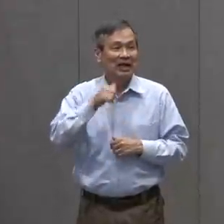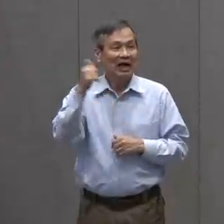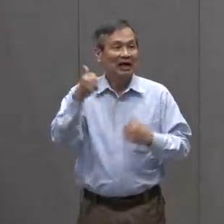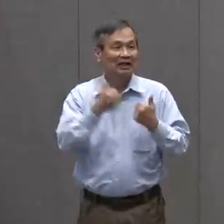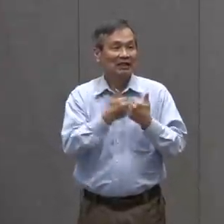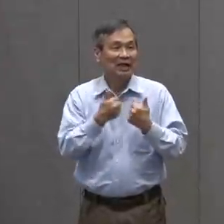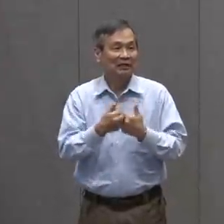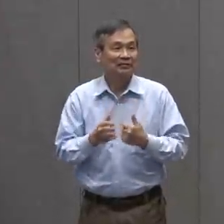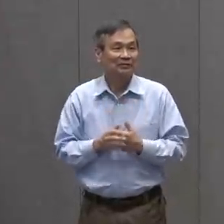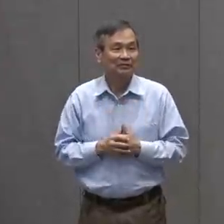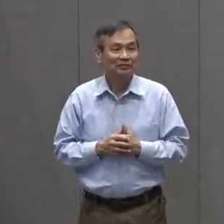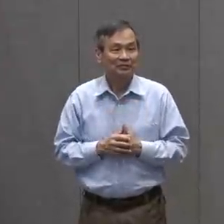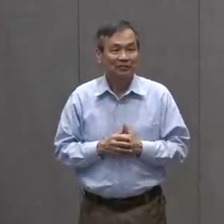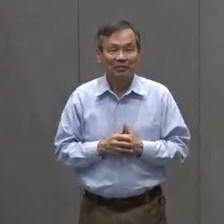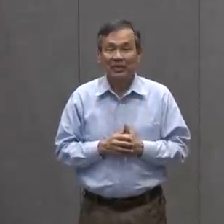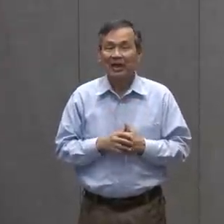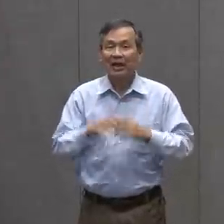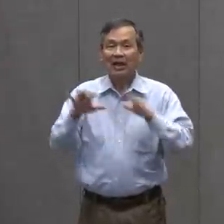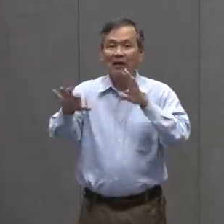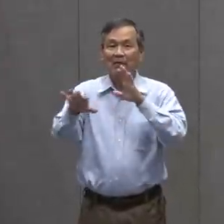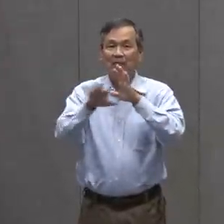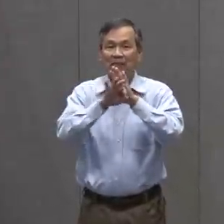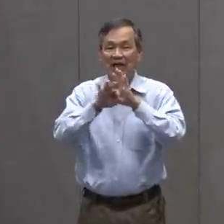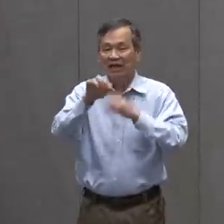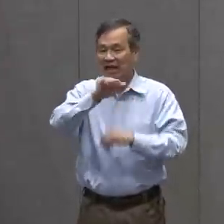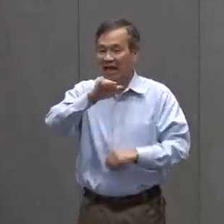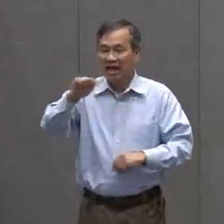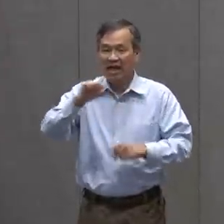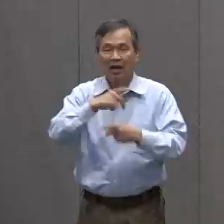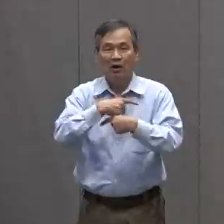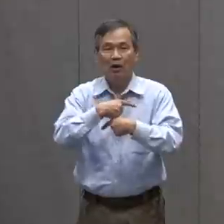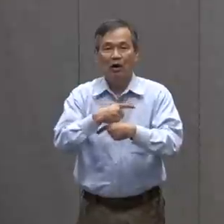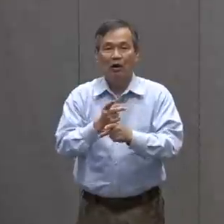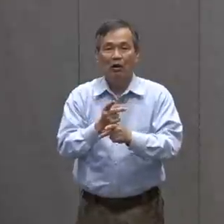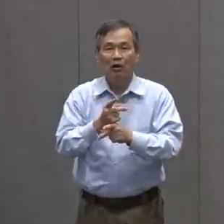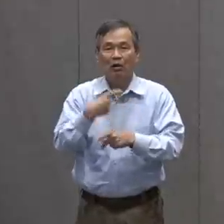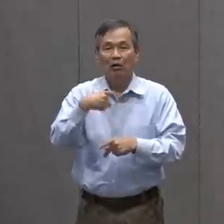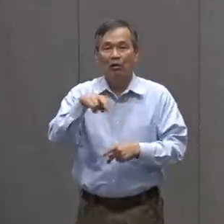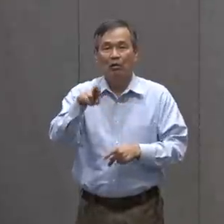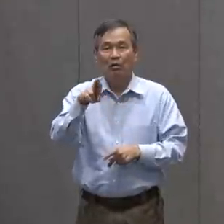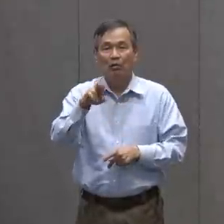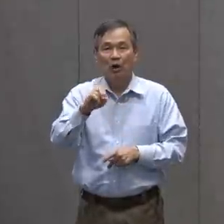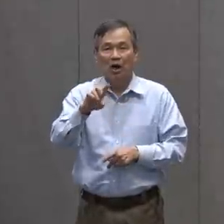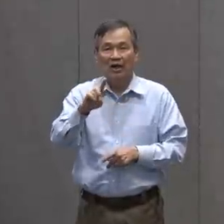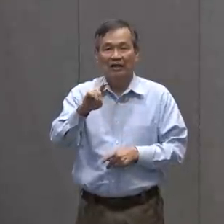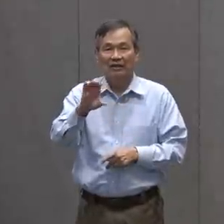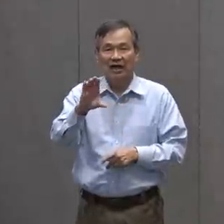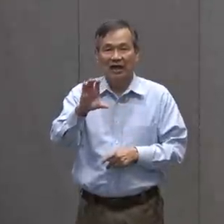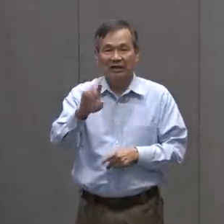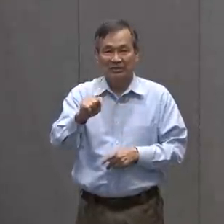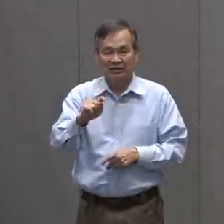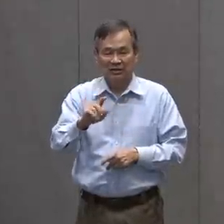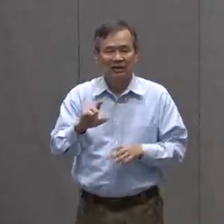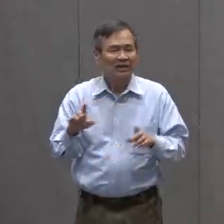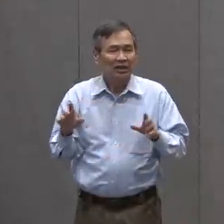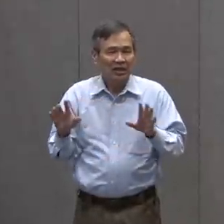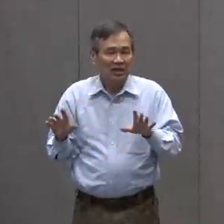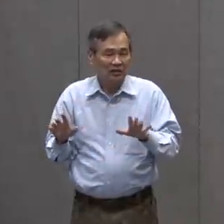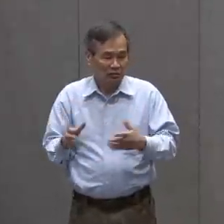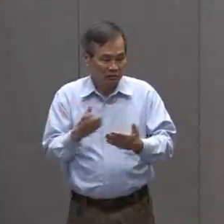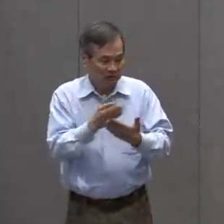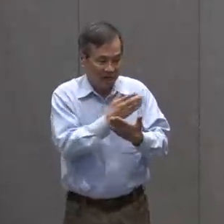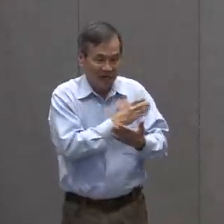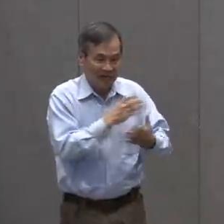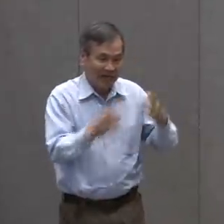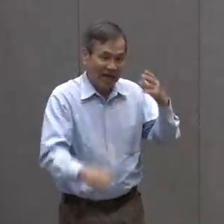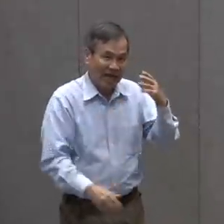up, is called Pick a Product. This one is very similar to the one that we did earlier with the Add